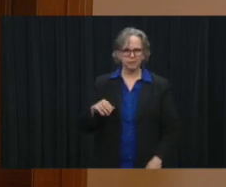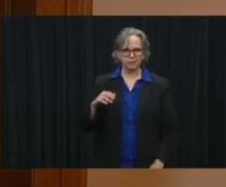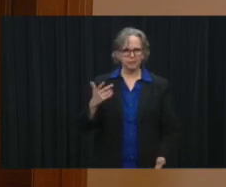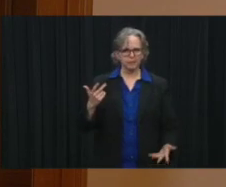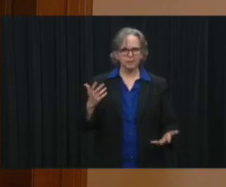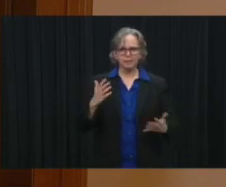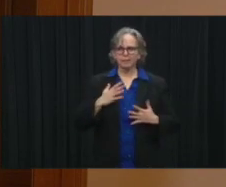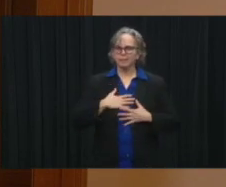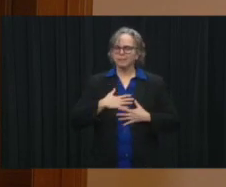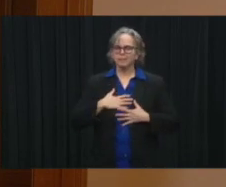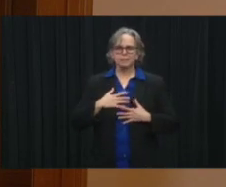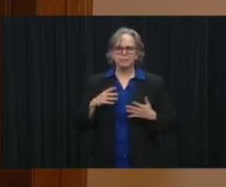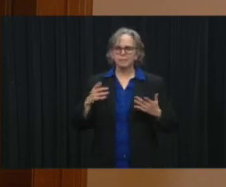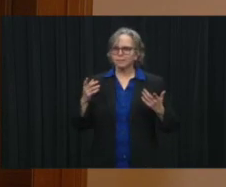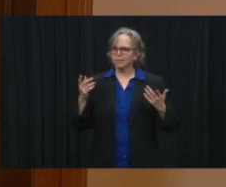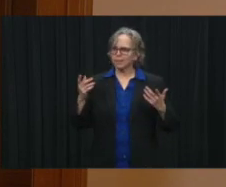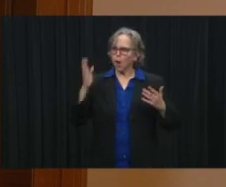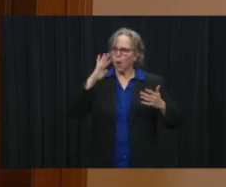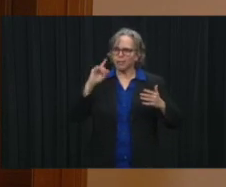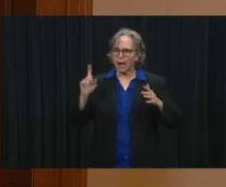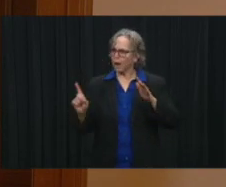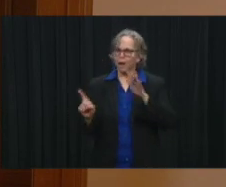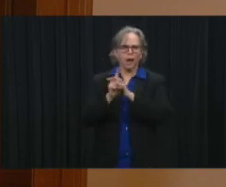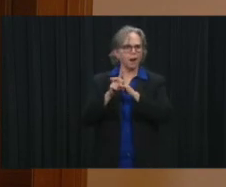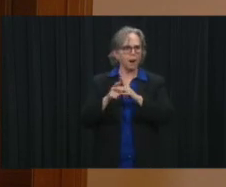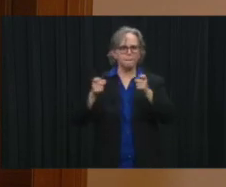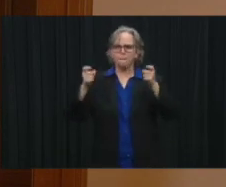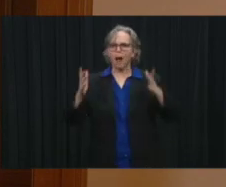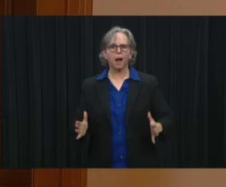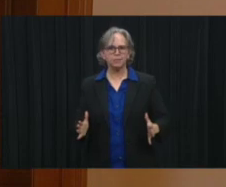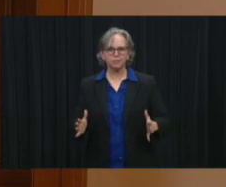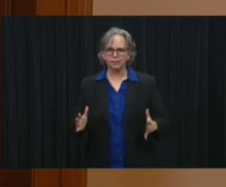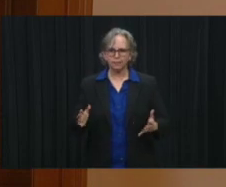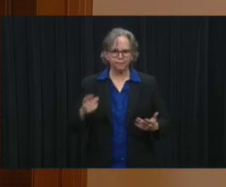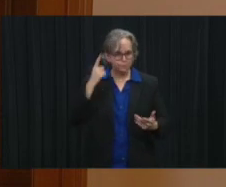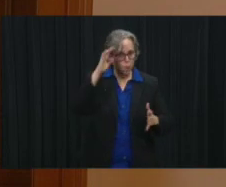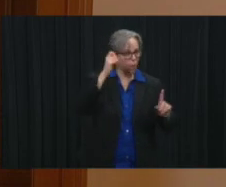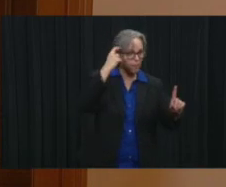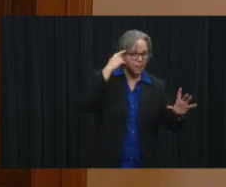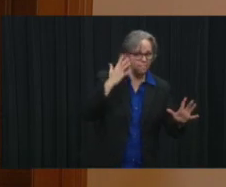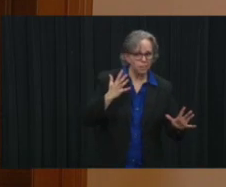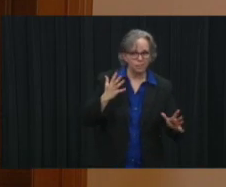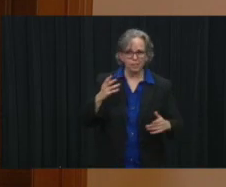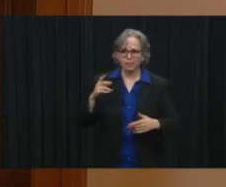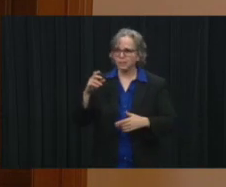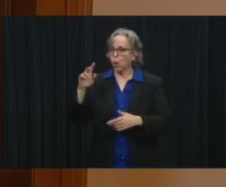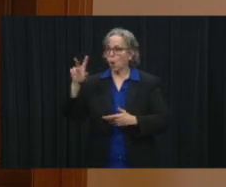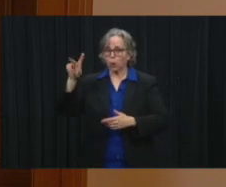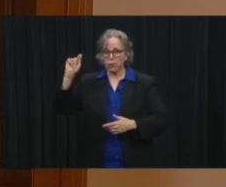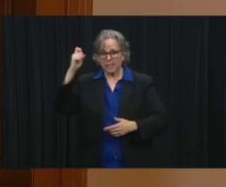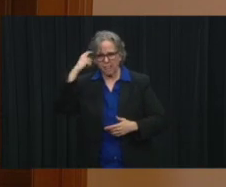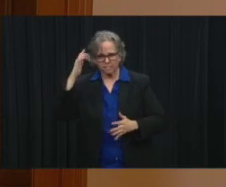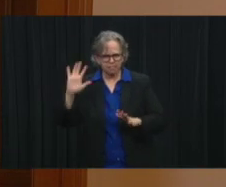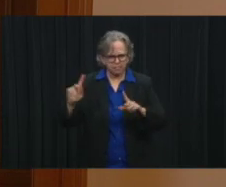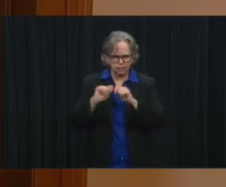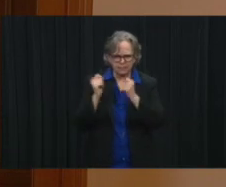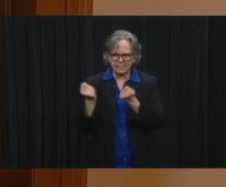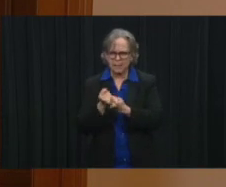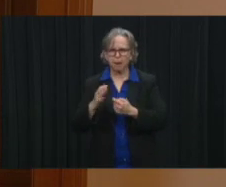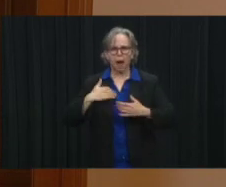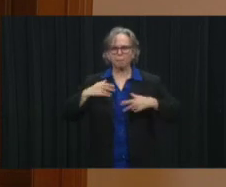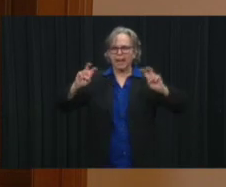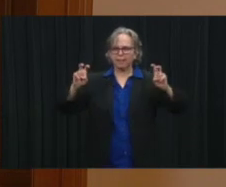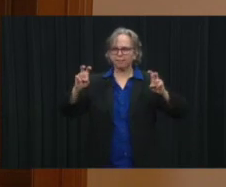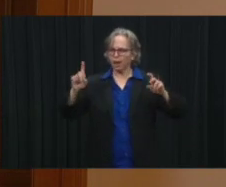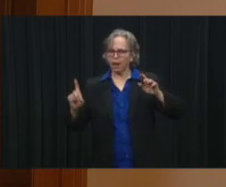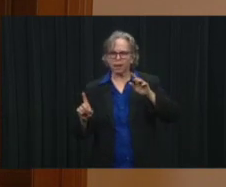the governor and lieutenant governor and his team. I am so honored to be working alongside General Jon Harris. He's a